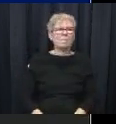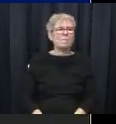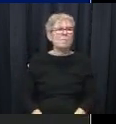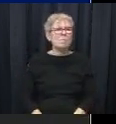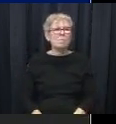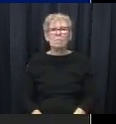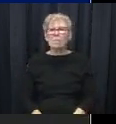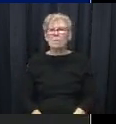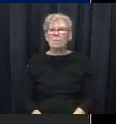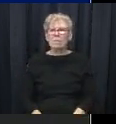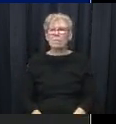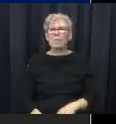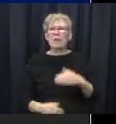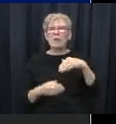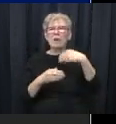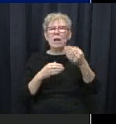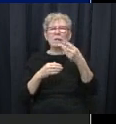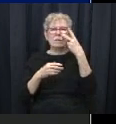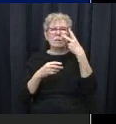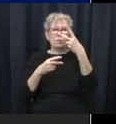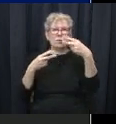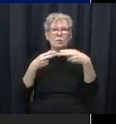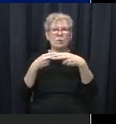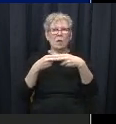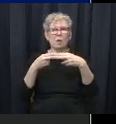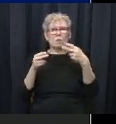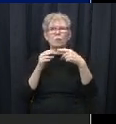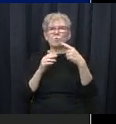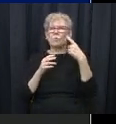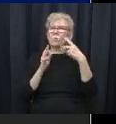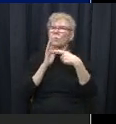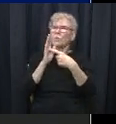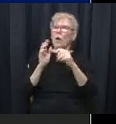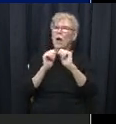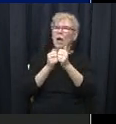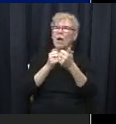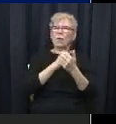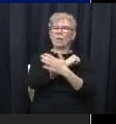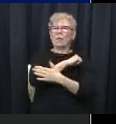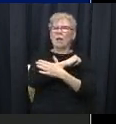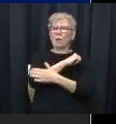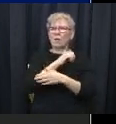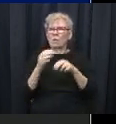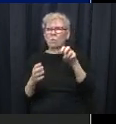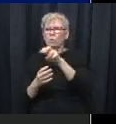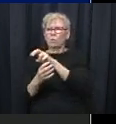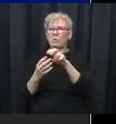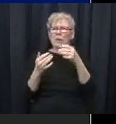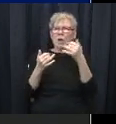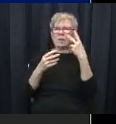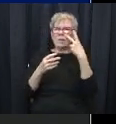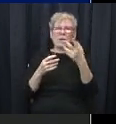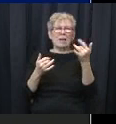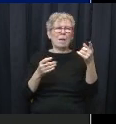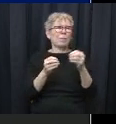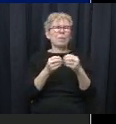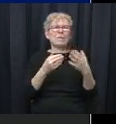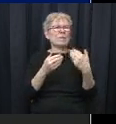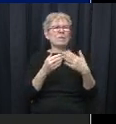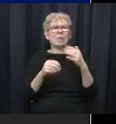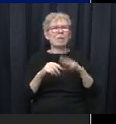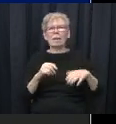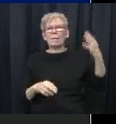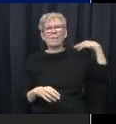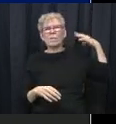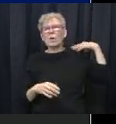between levels. It's a swifter, simpler process to move to a less restrictive level. A county must meet all the